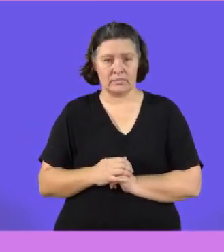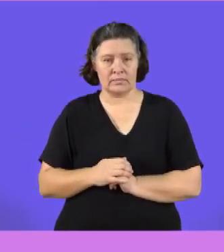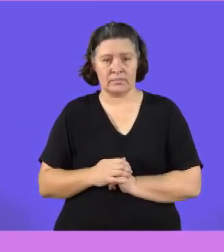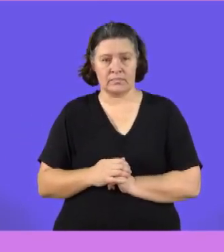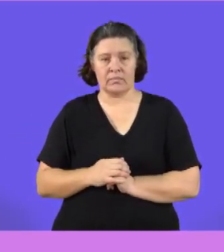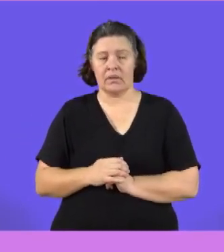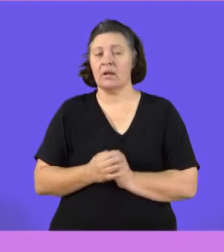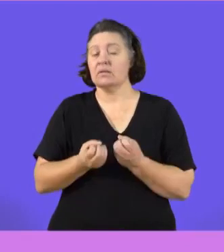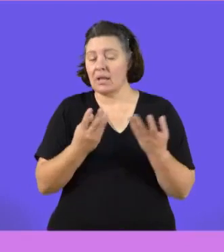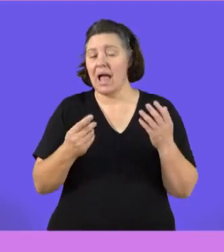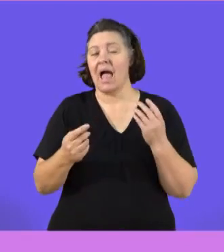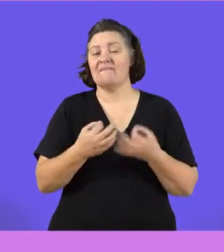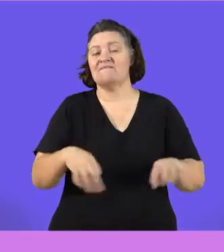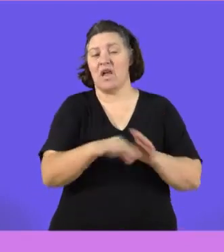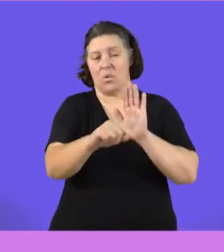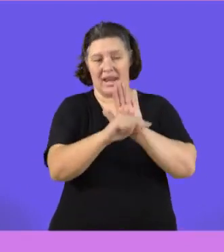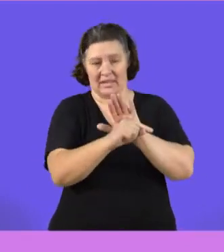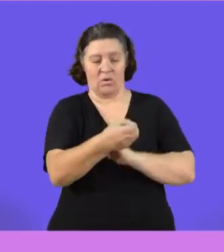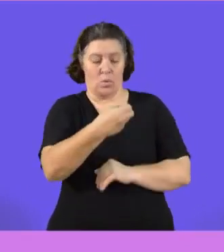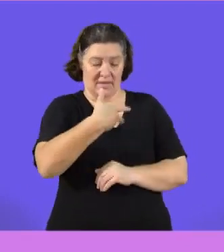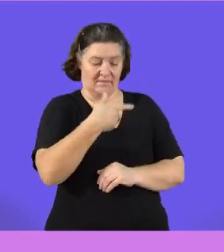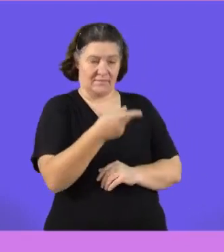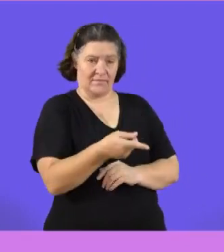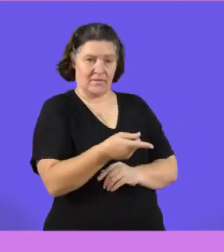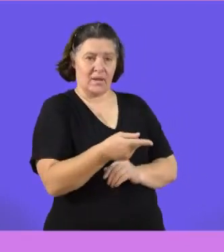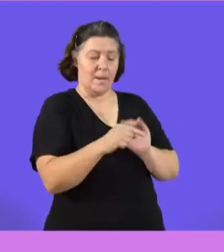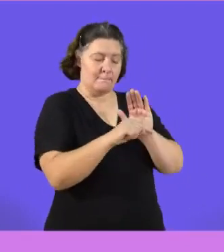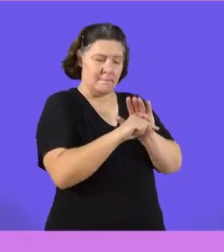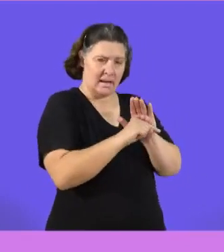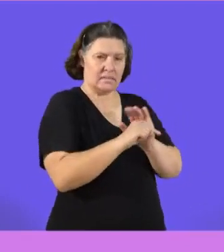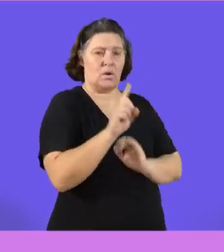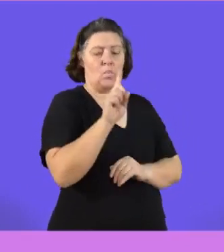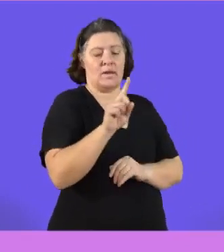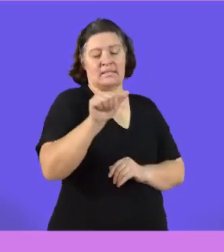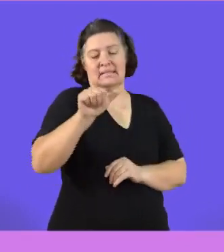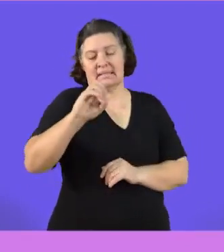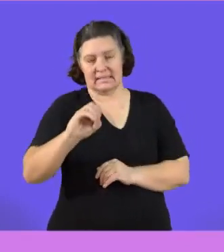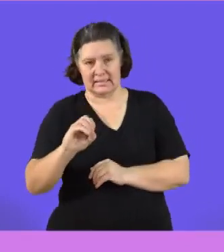89.2. That's a negative value. So that should give us minus